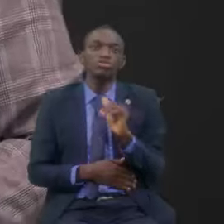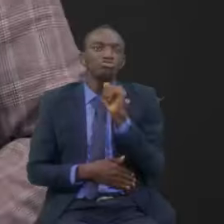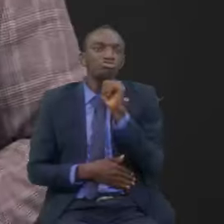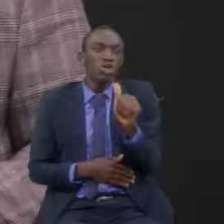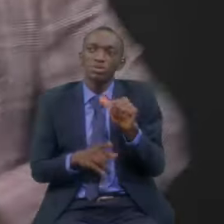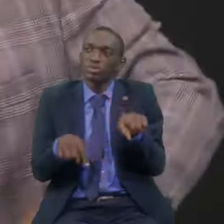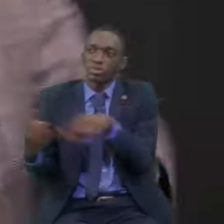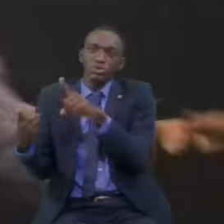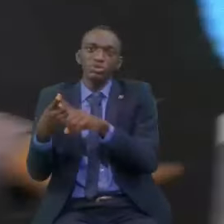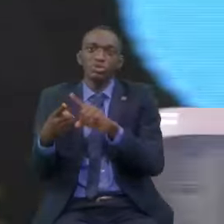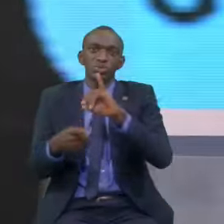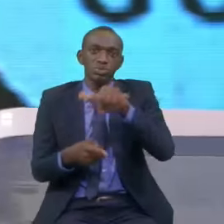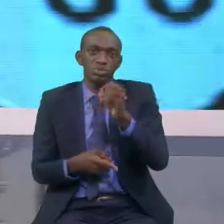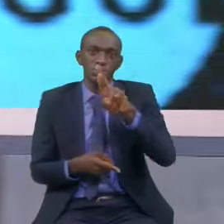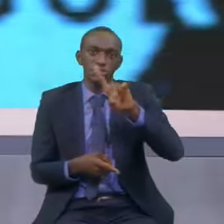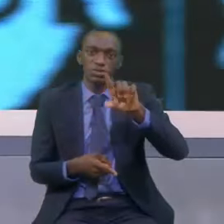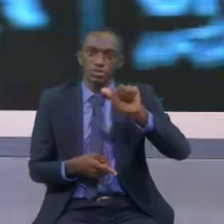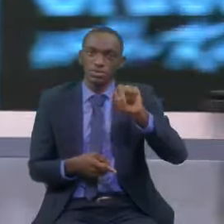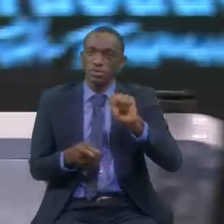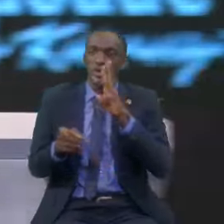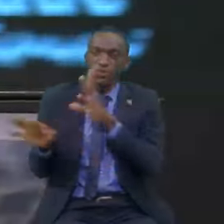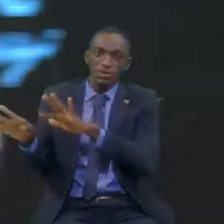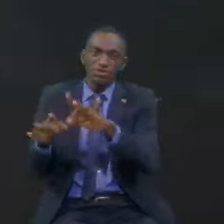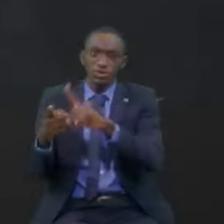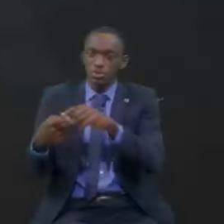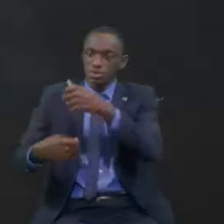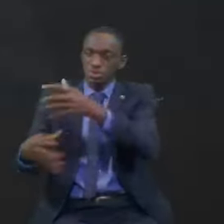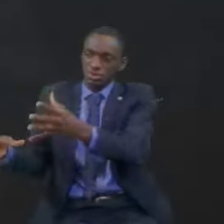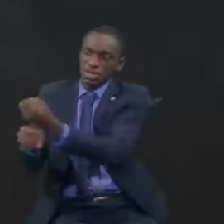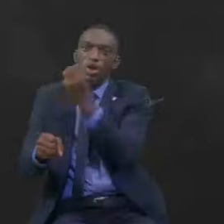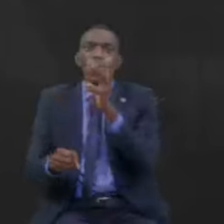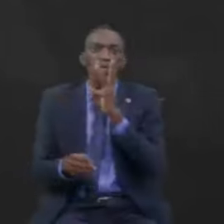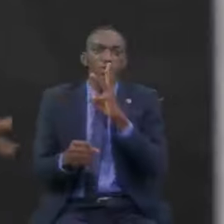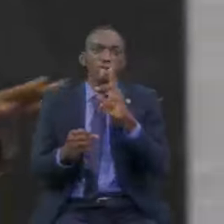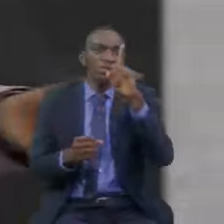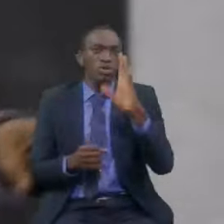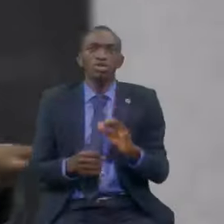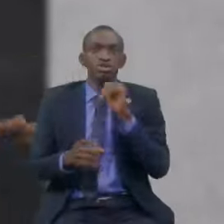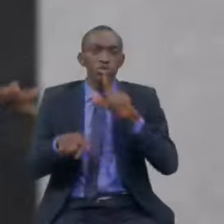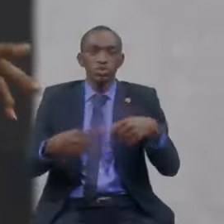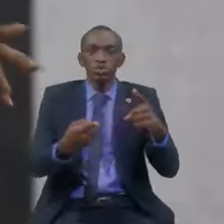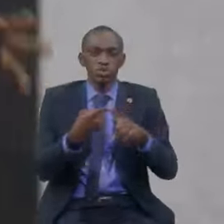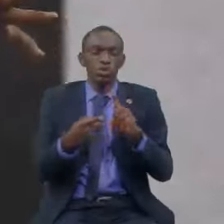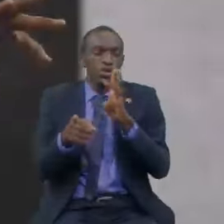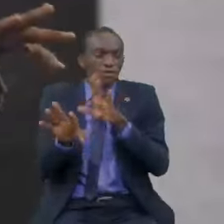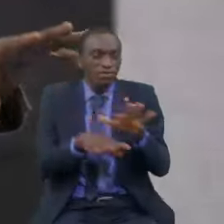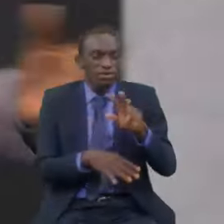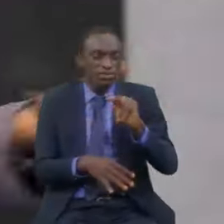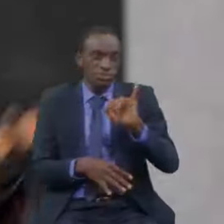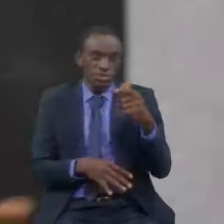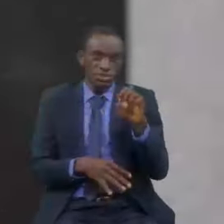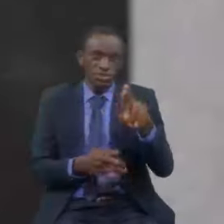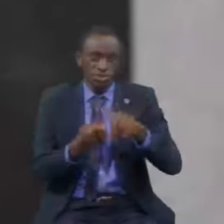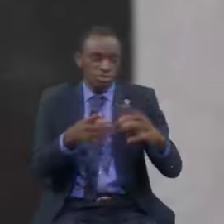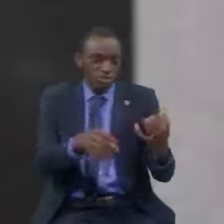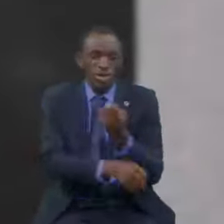water, River Niger to take water. He doesn't go to the nearby brook to